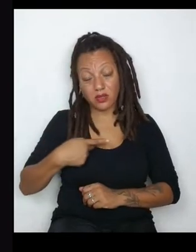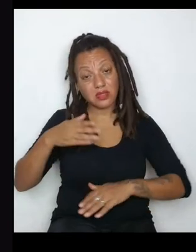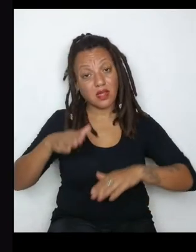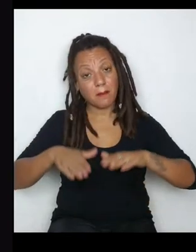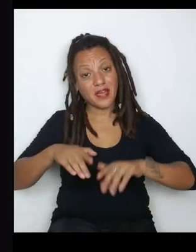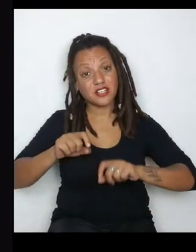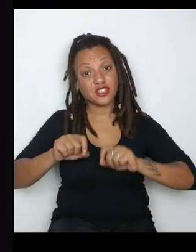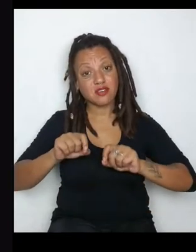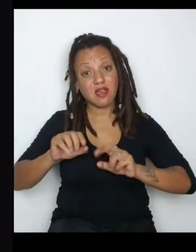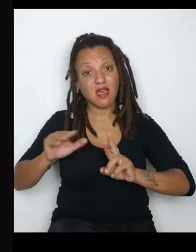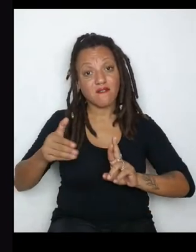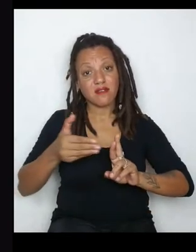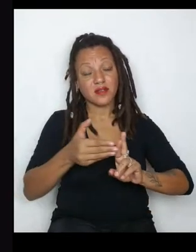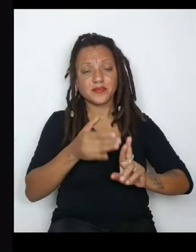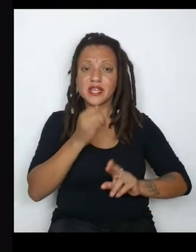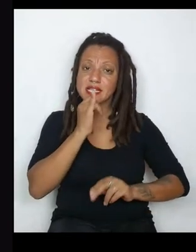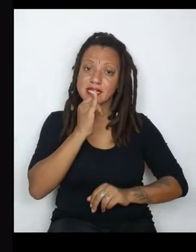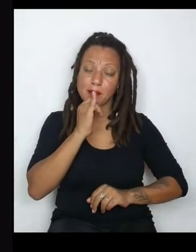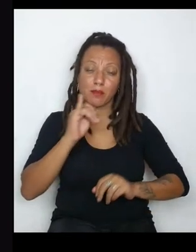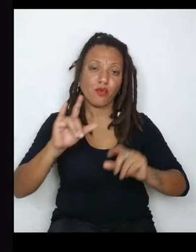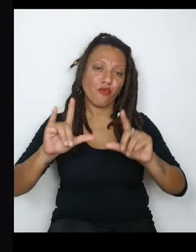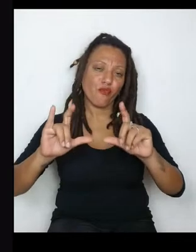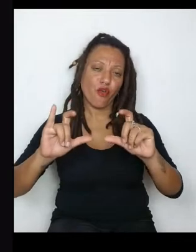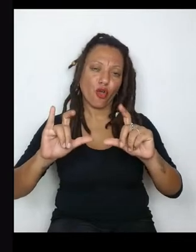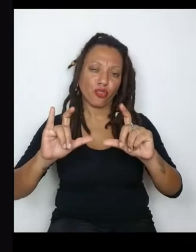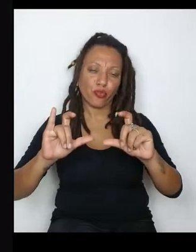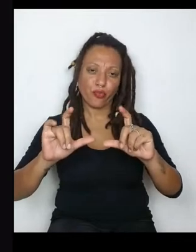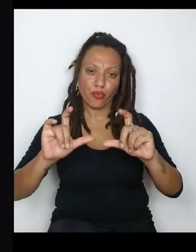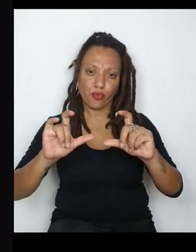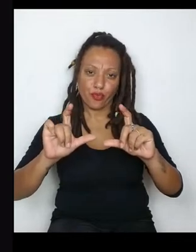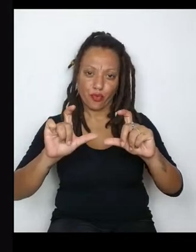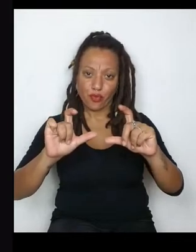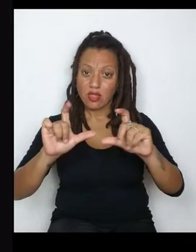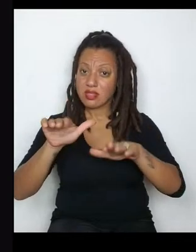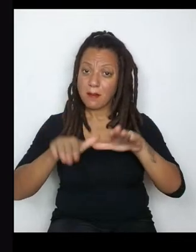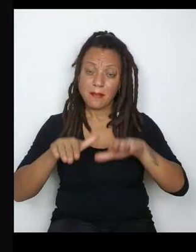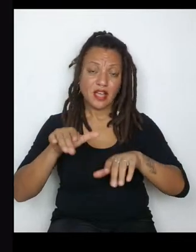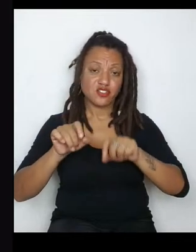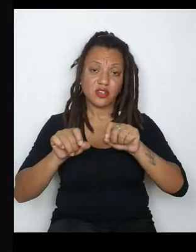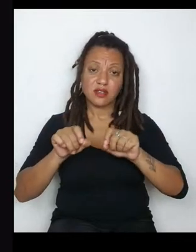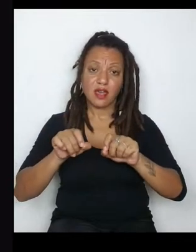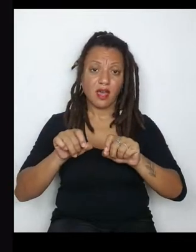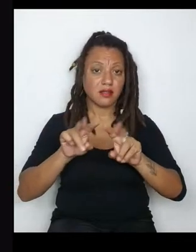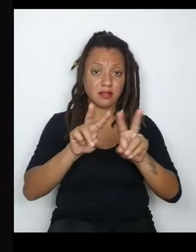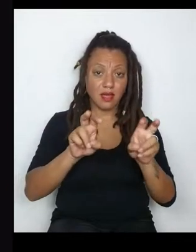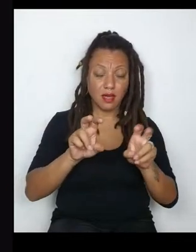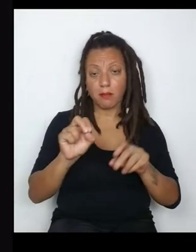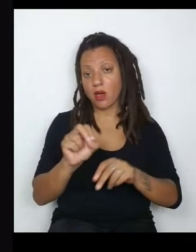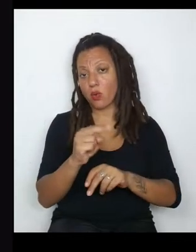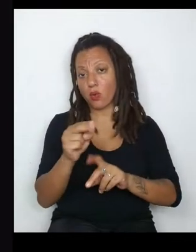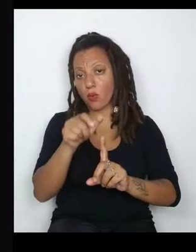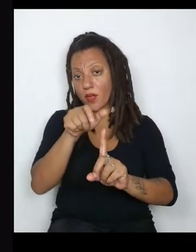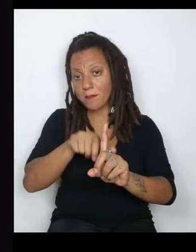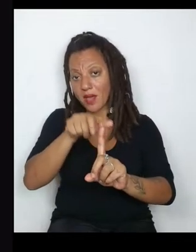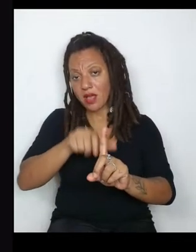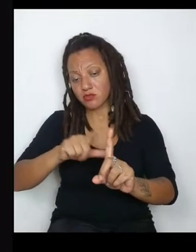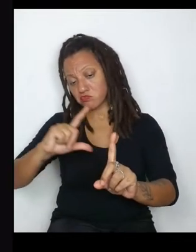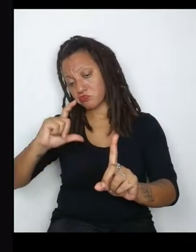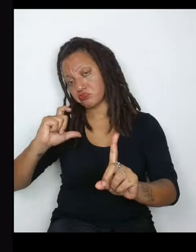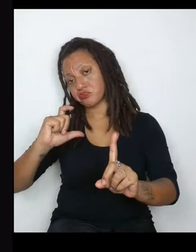its subject or a realistic picture of its model we assume that life produces the